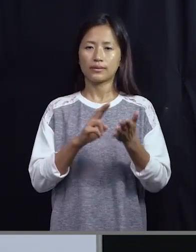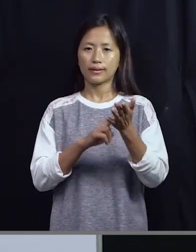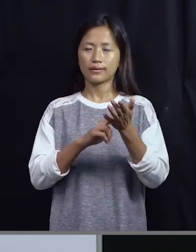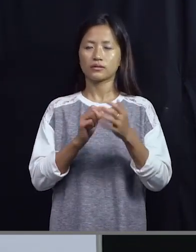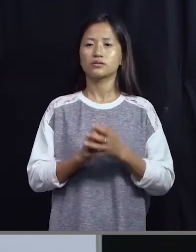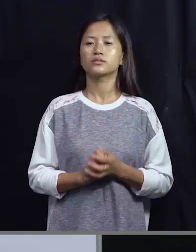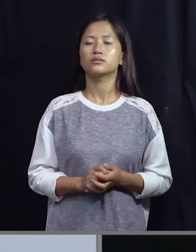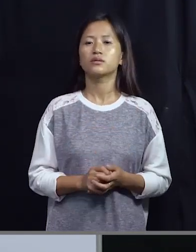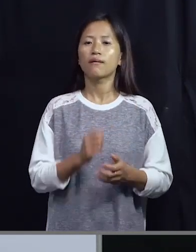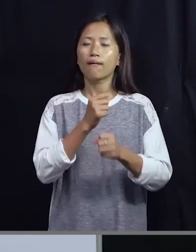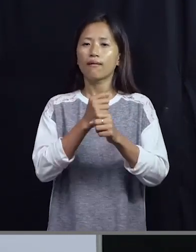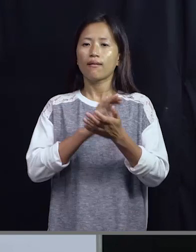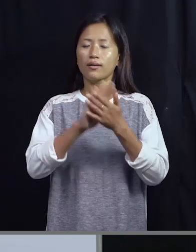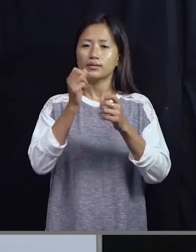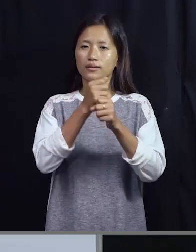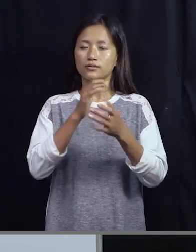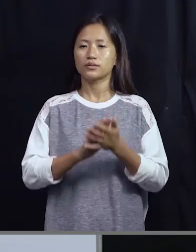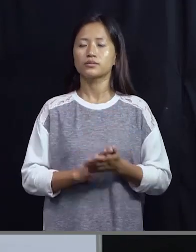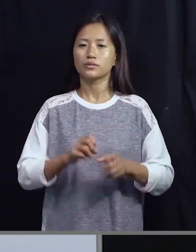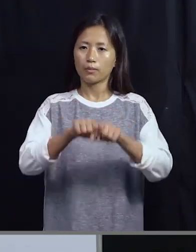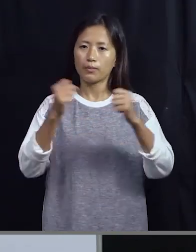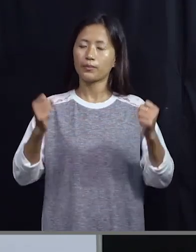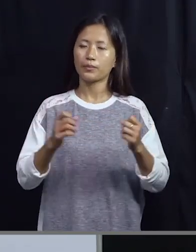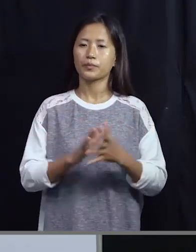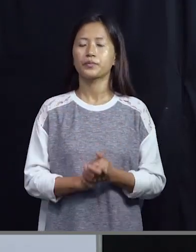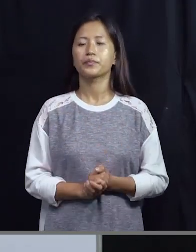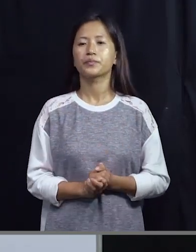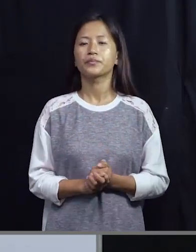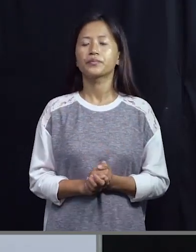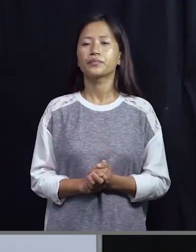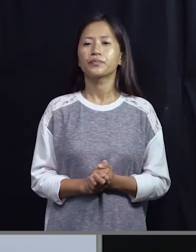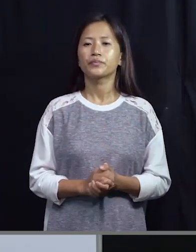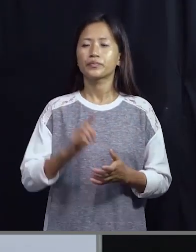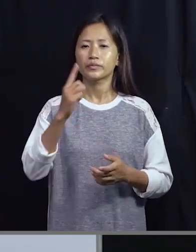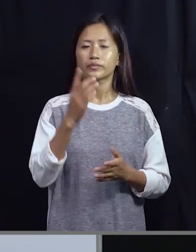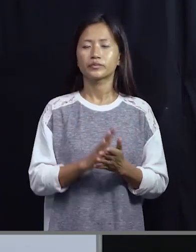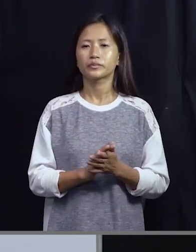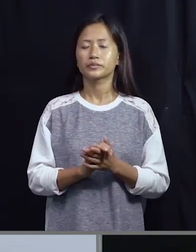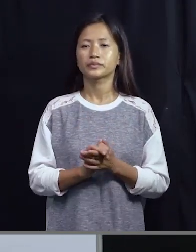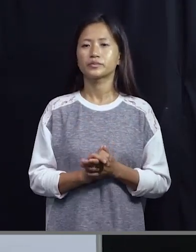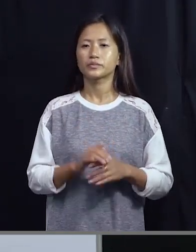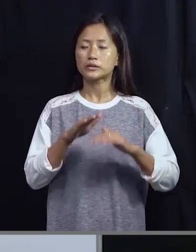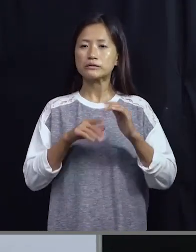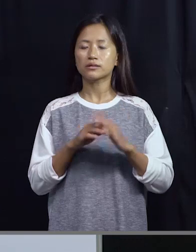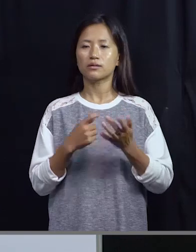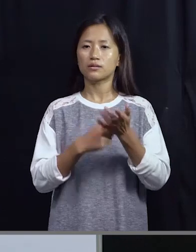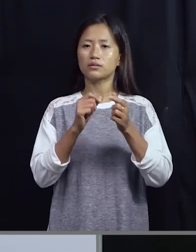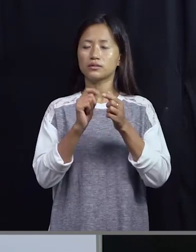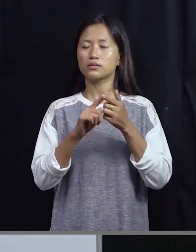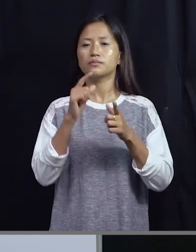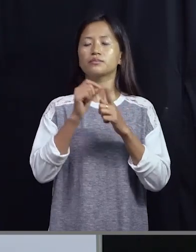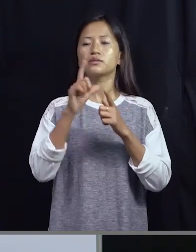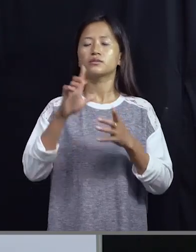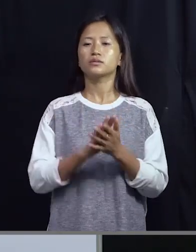chains, the hydrogen bond has to be broken down. The hydrogen bonds has to be broken down, and only then the replication will be